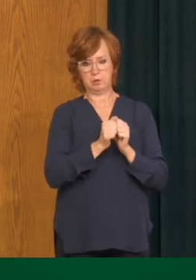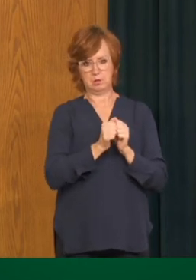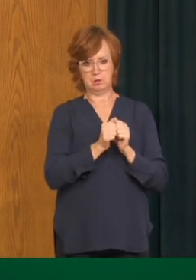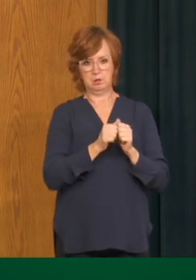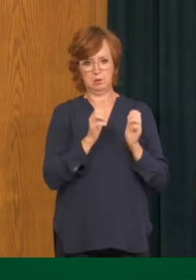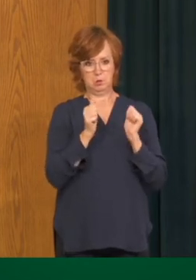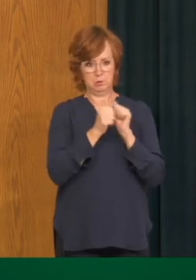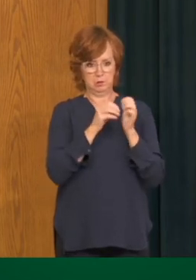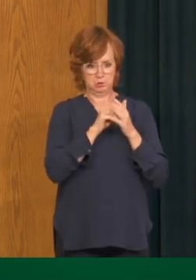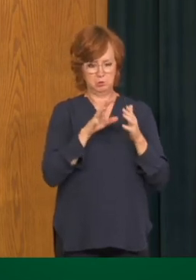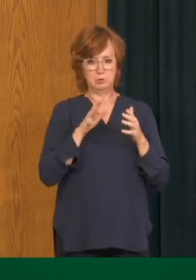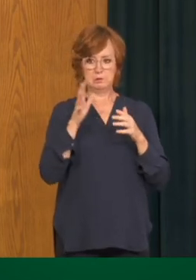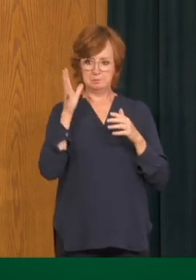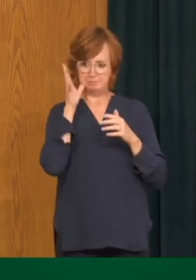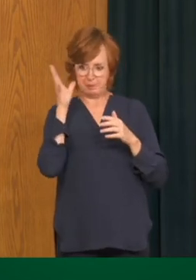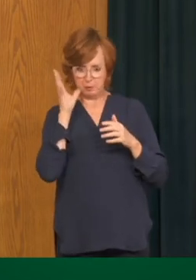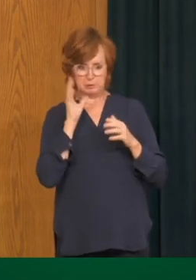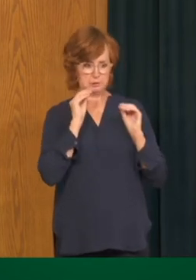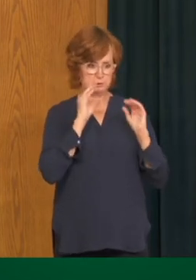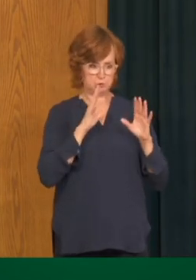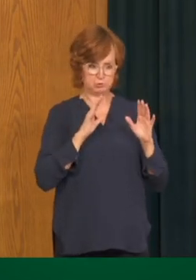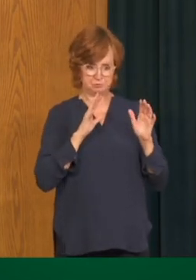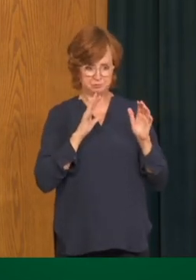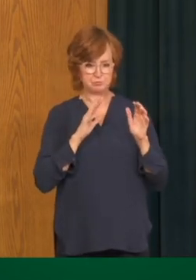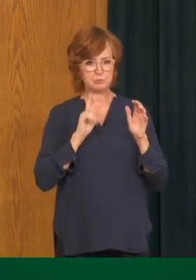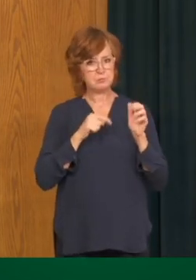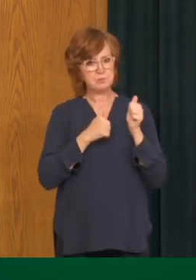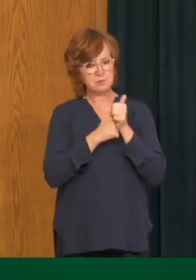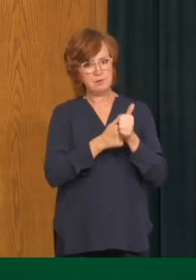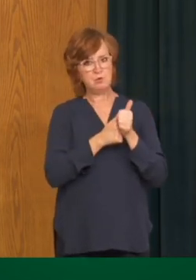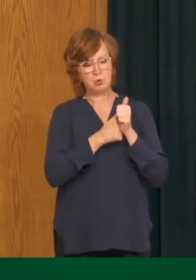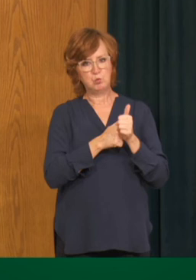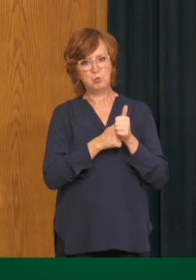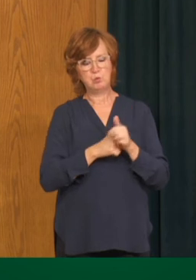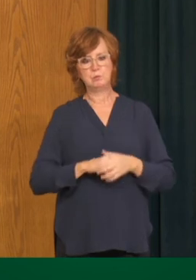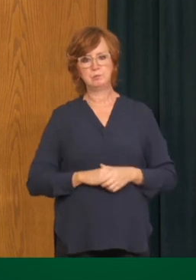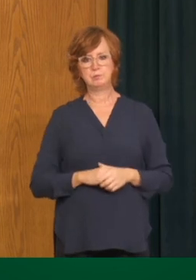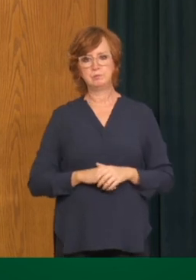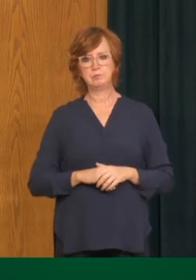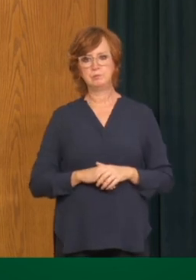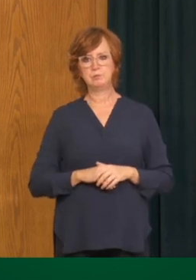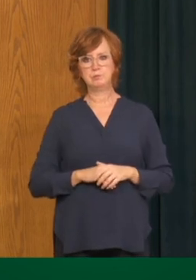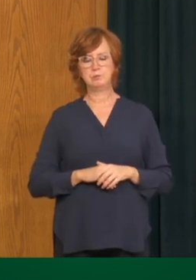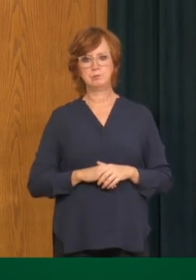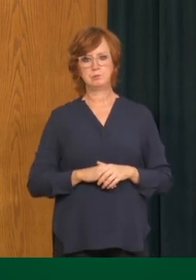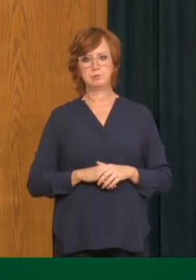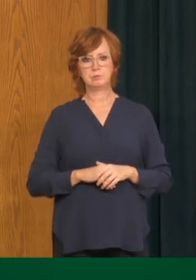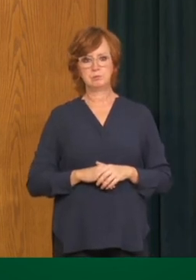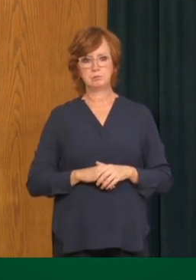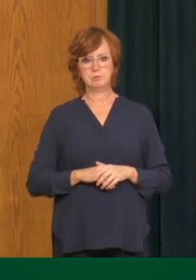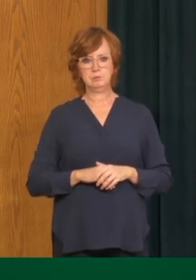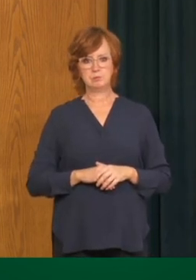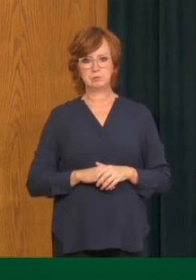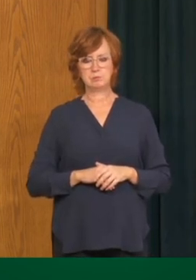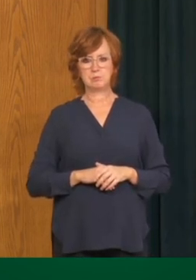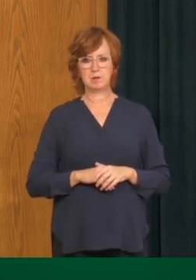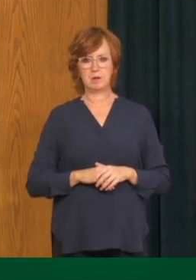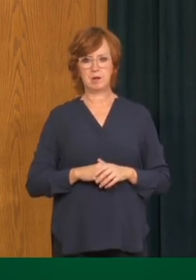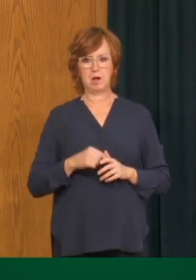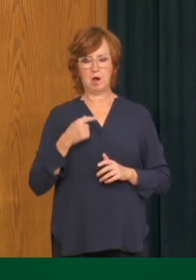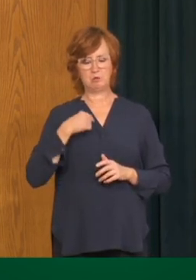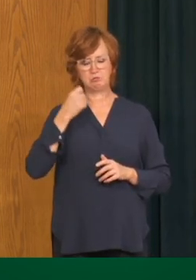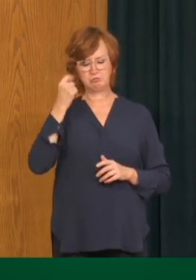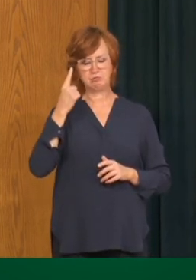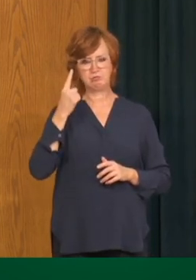make sure that these protocols kept getting followed. But I can certainly understand that the way we remember school